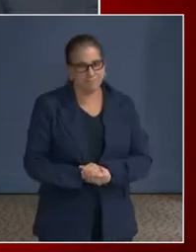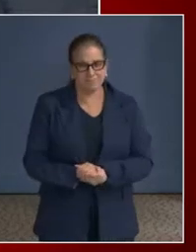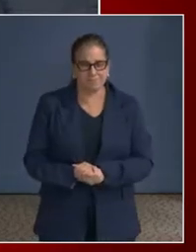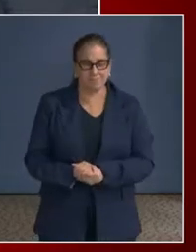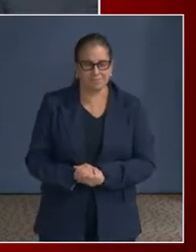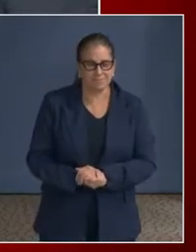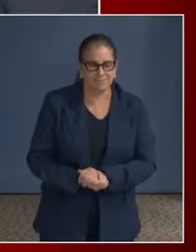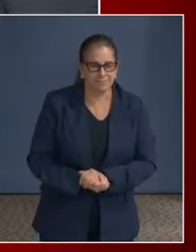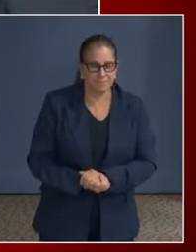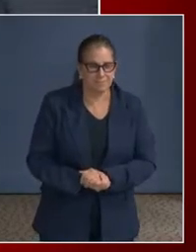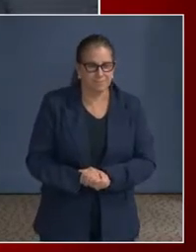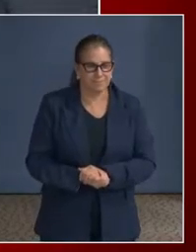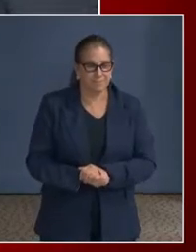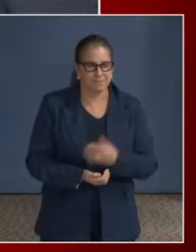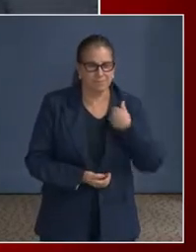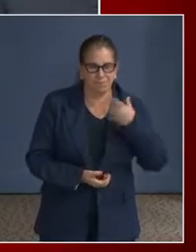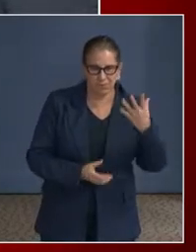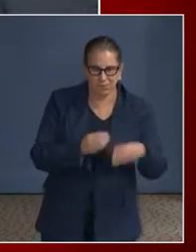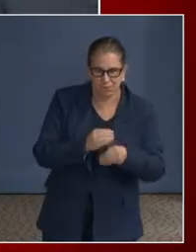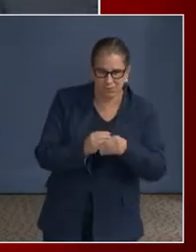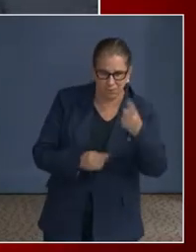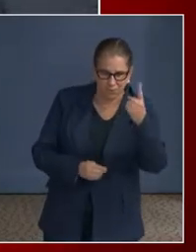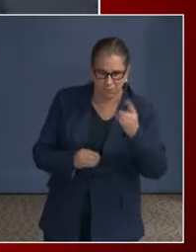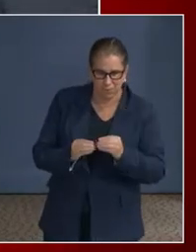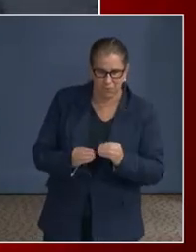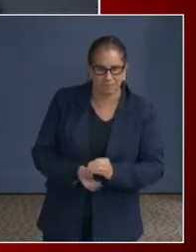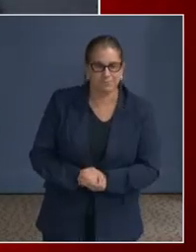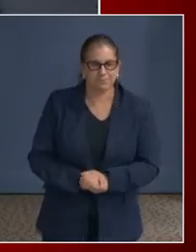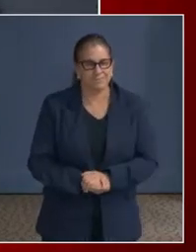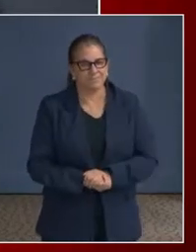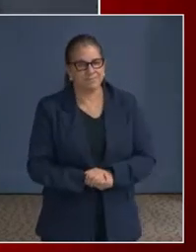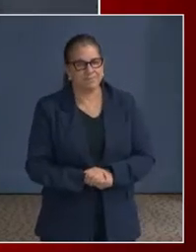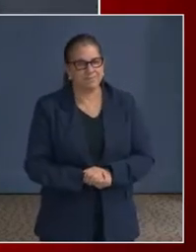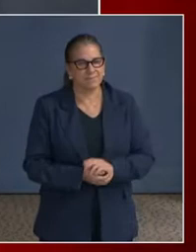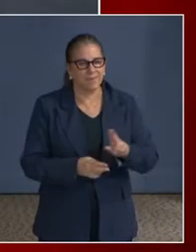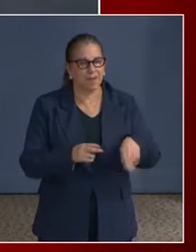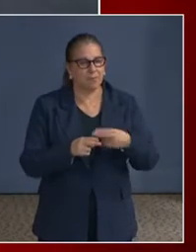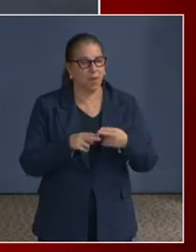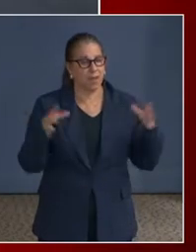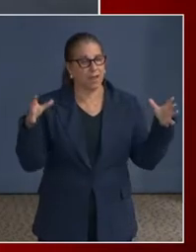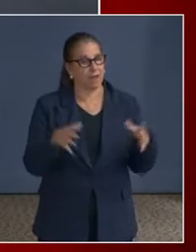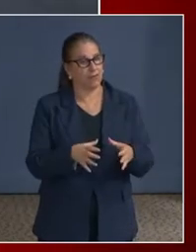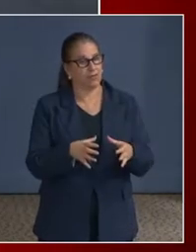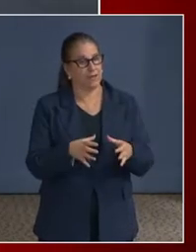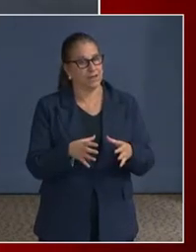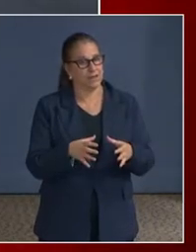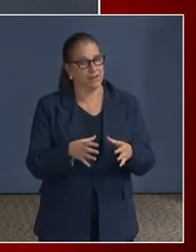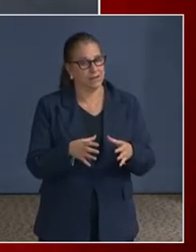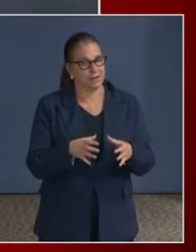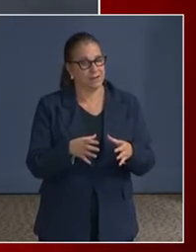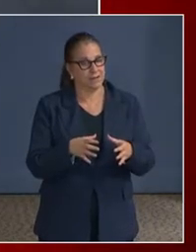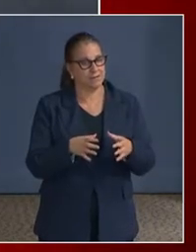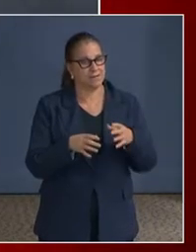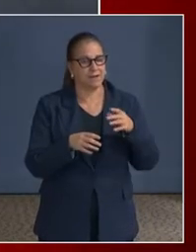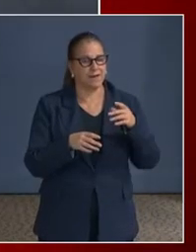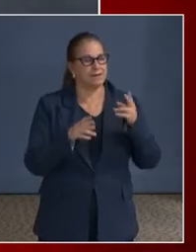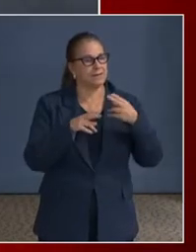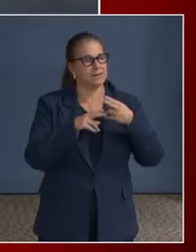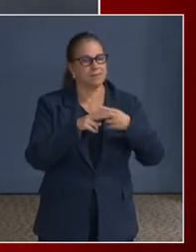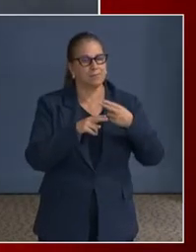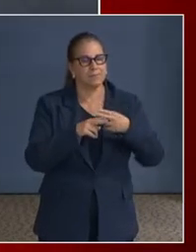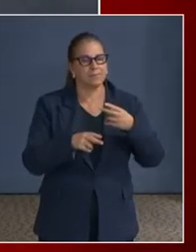Mark, and just on the idea of gathering again, so Events DC has actually been working to figure out how we